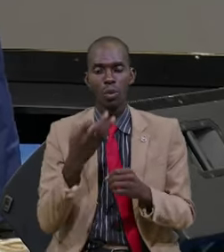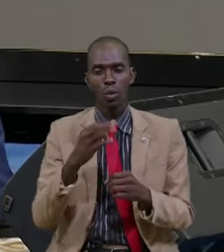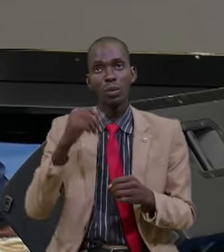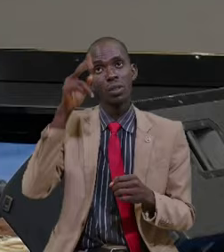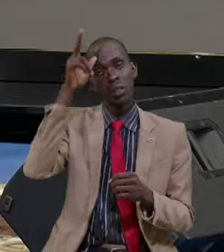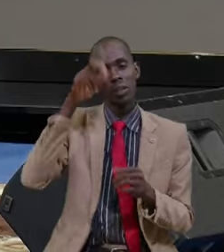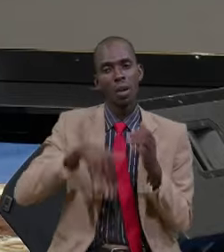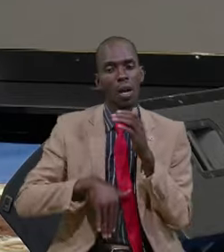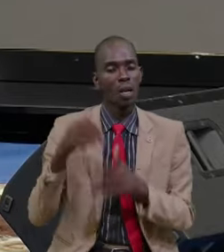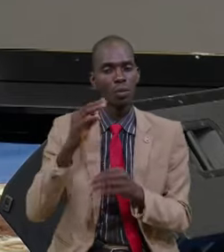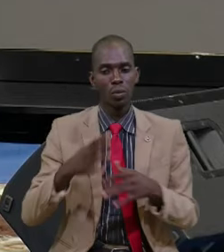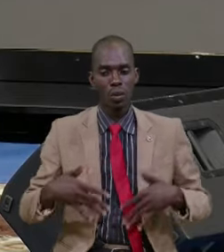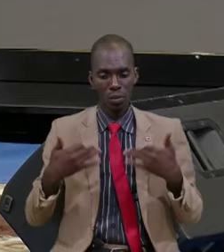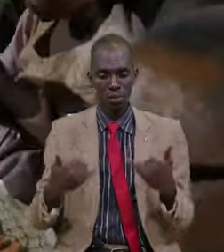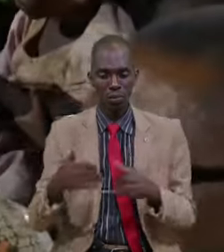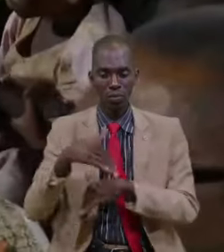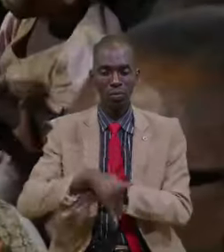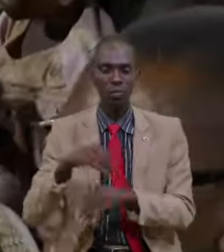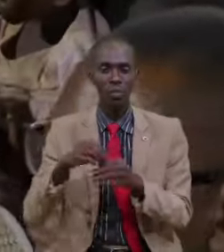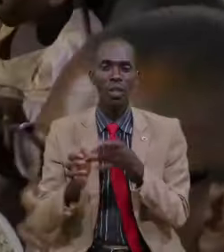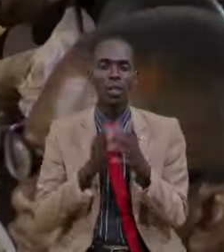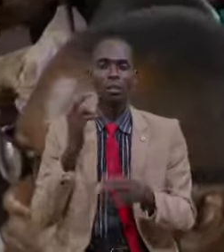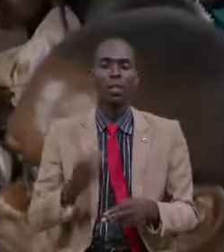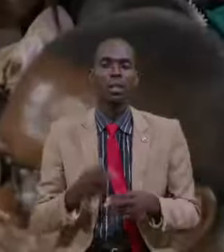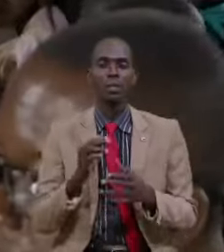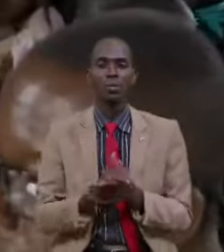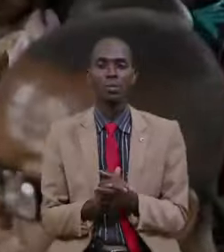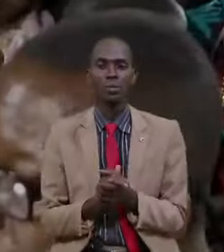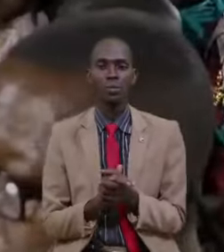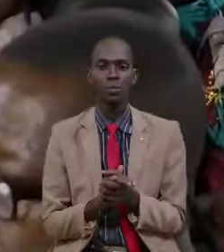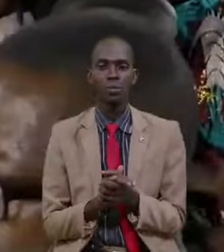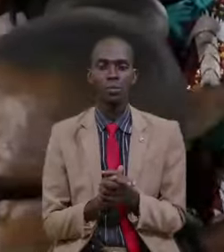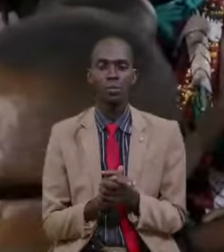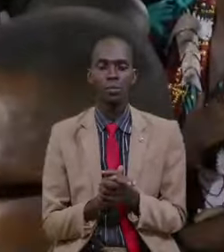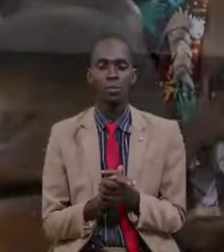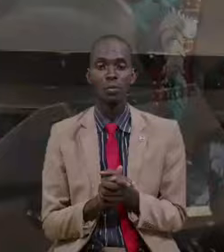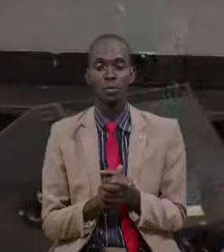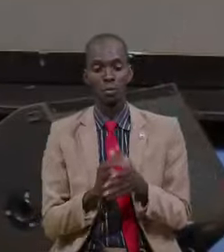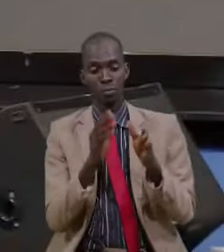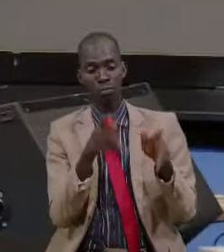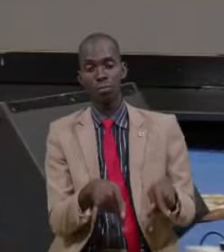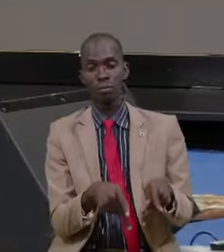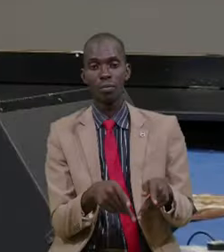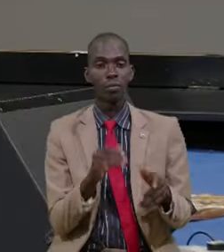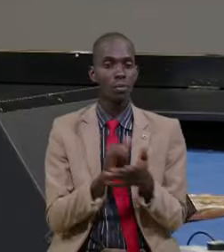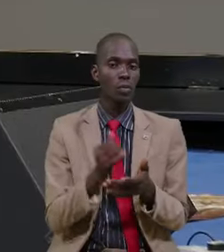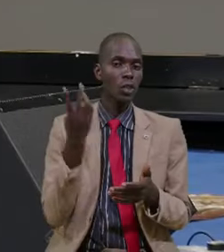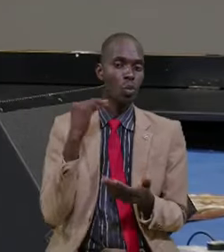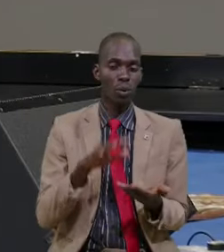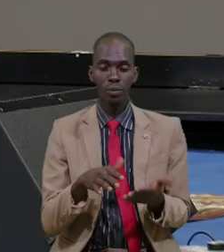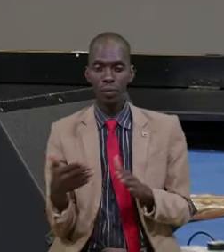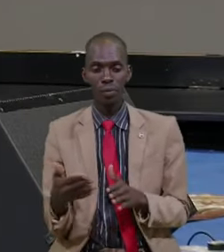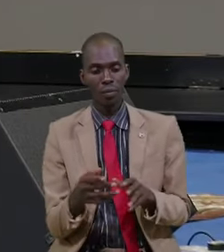life tonight in Jesus' name. He that was dead, he that was